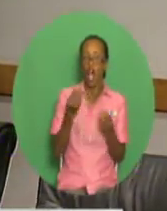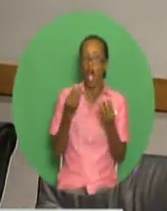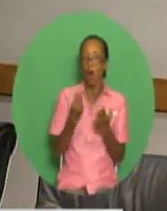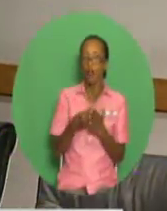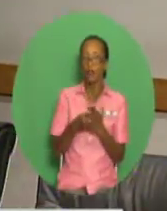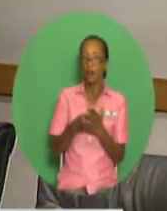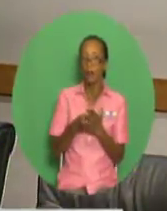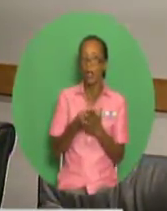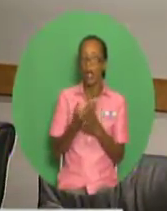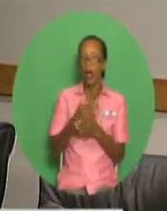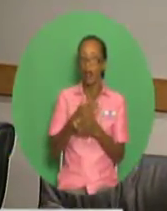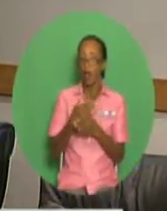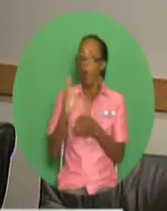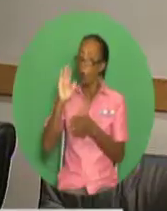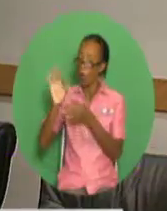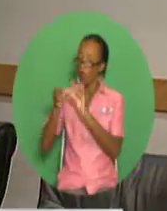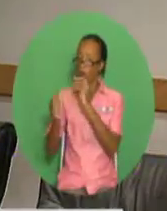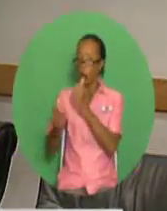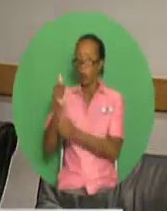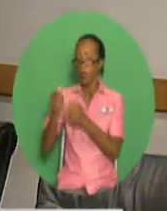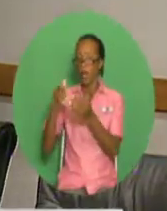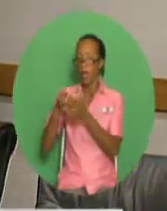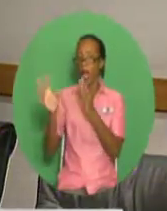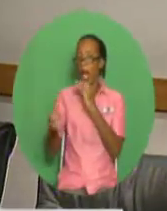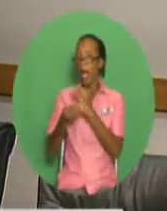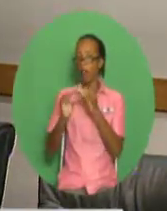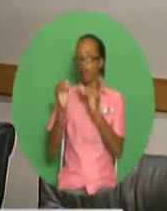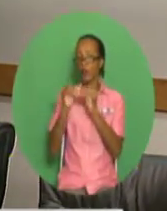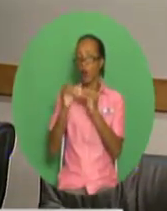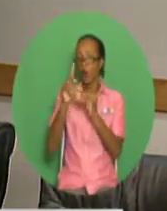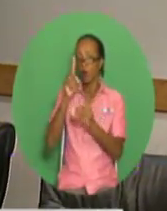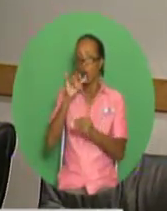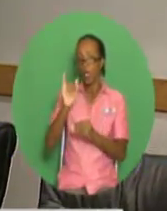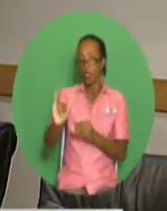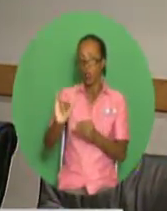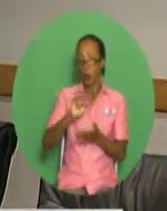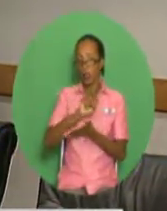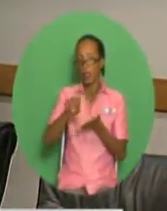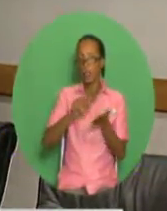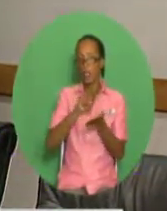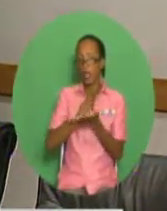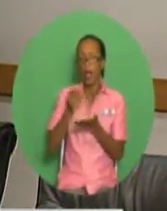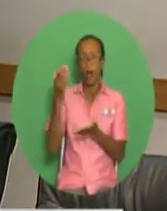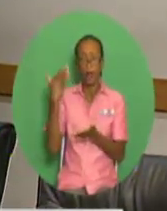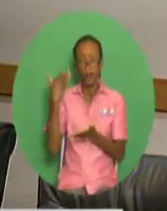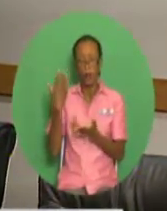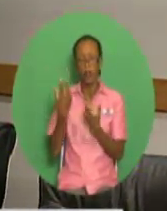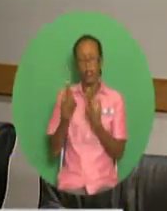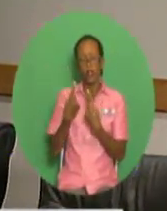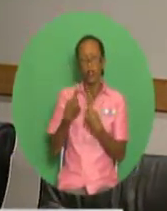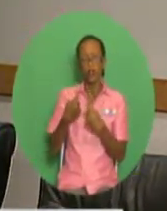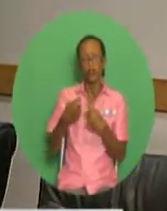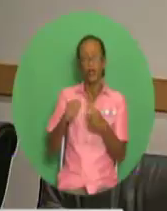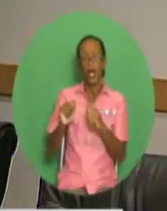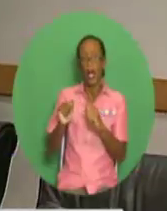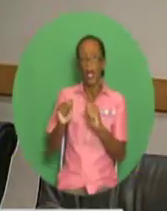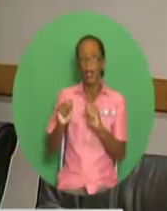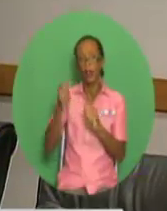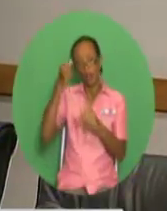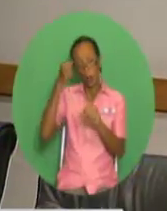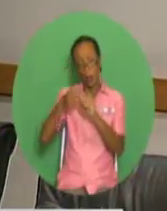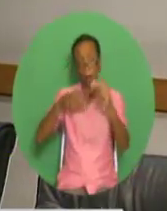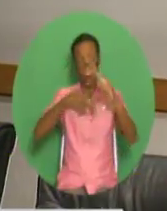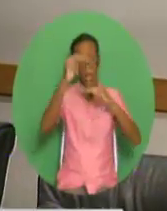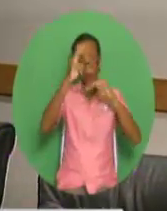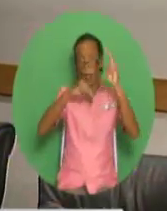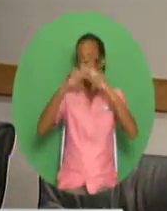done is the Dwight York Stadium, and this is something that we've done in the past that we're trying to rectify, where we build all these mega